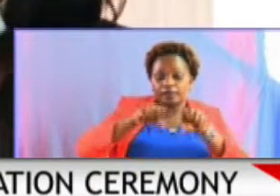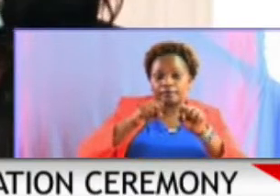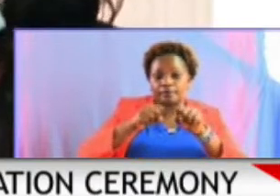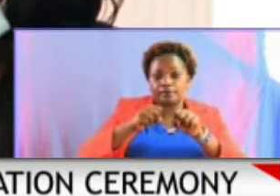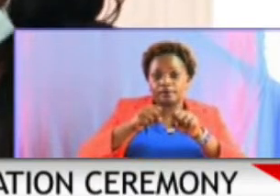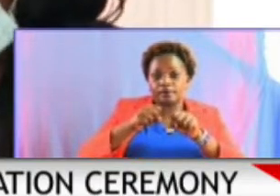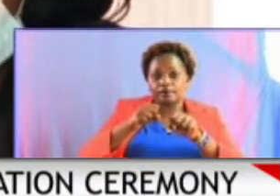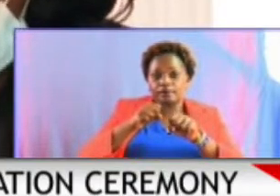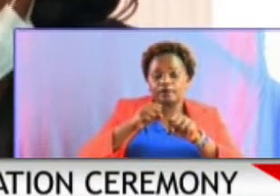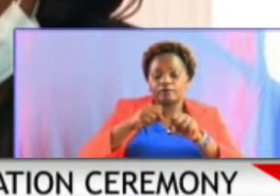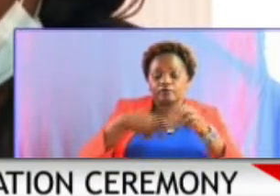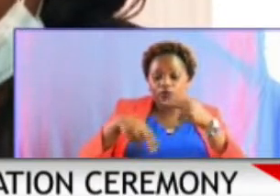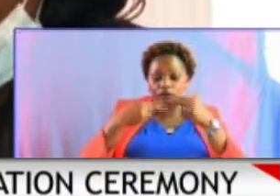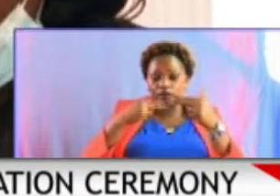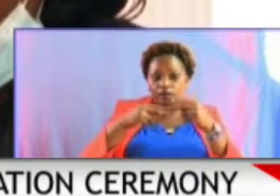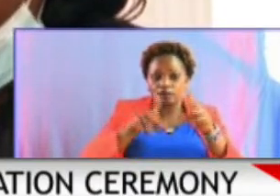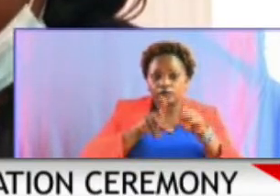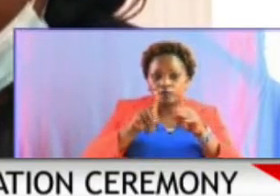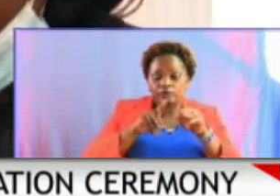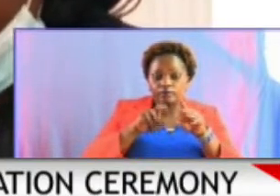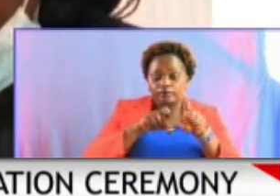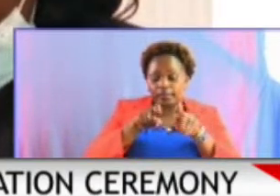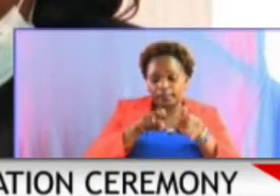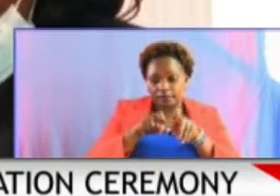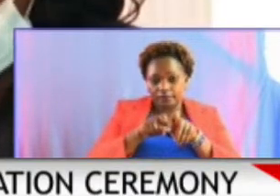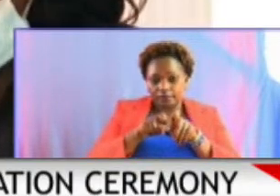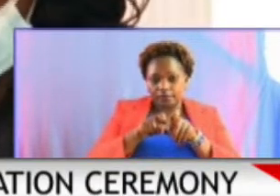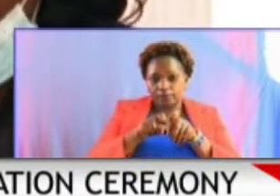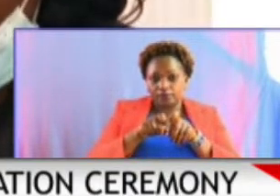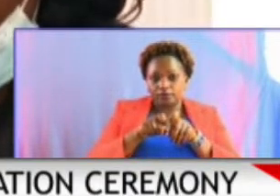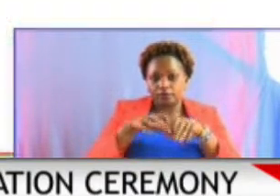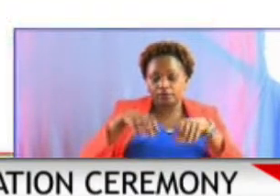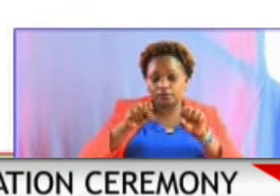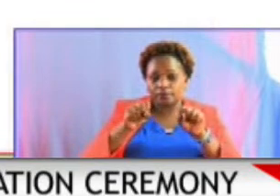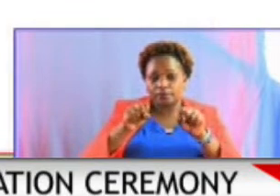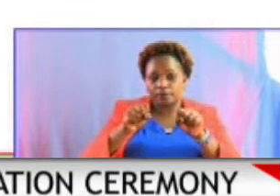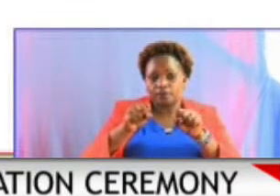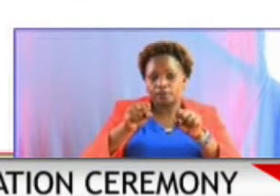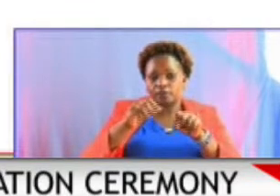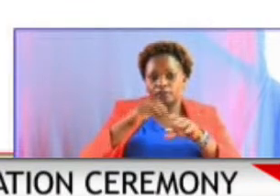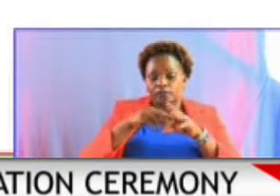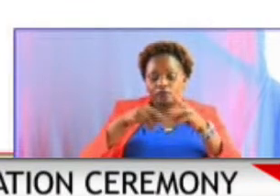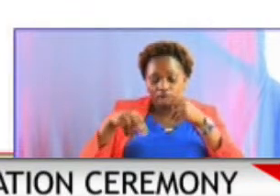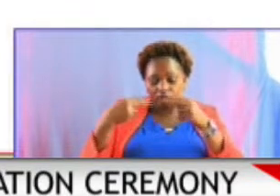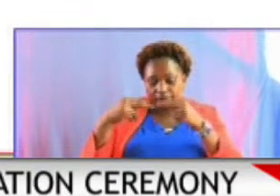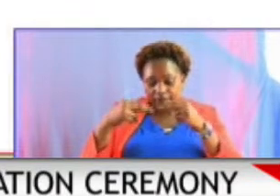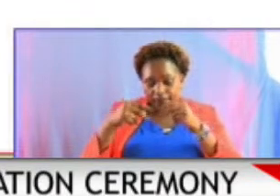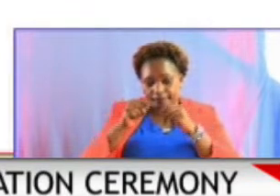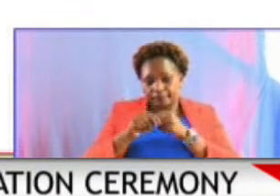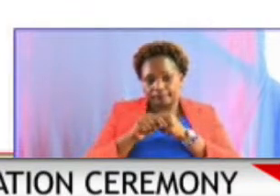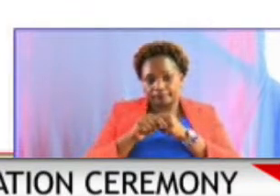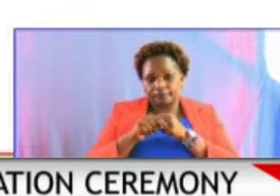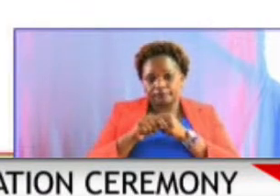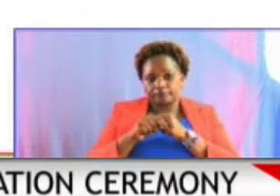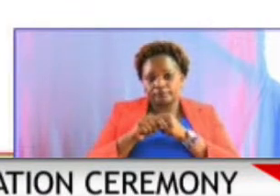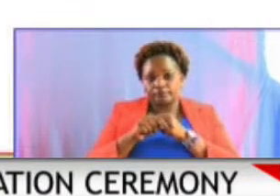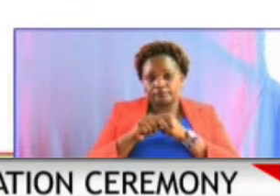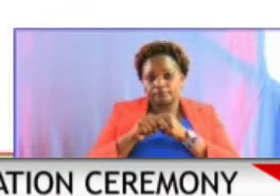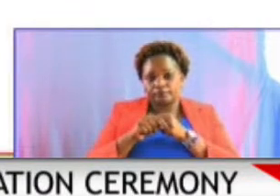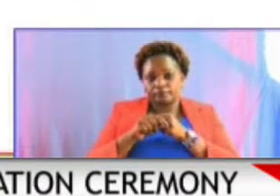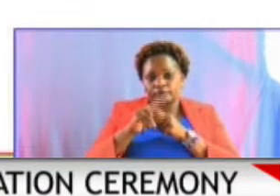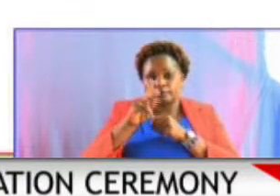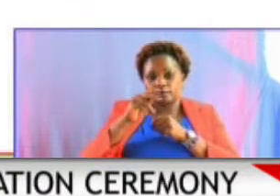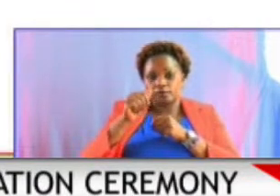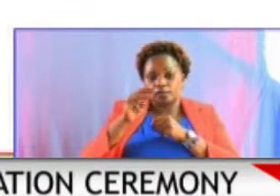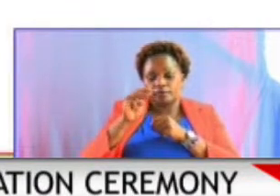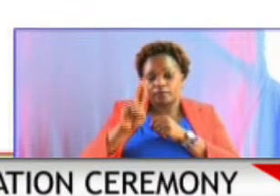School of Hospitality and Tourism Management. Diploma in Hospitality Management. Credit,